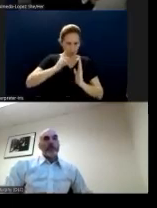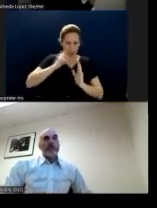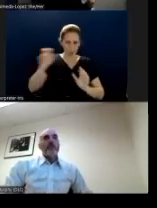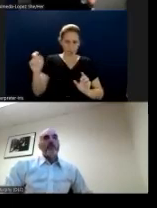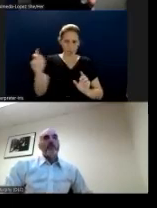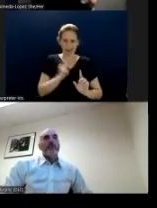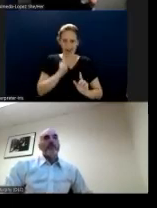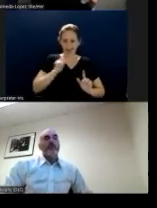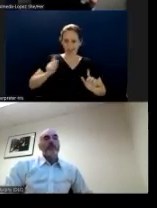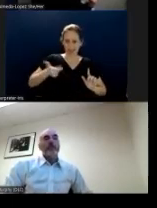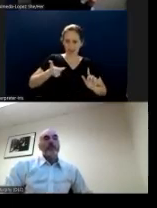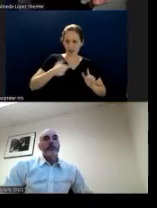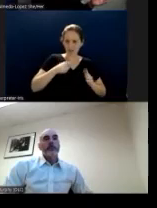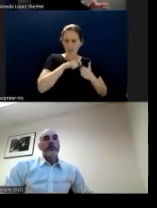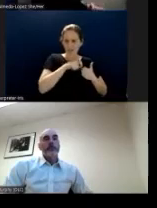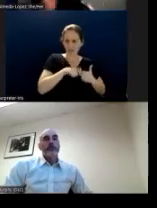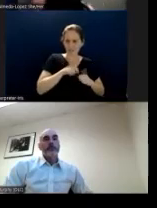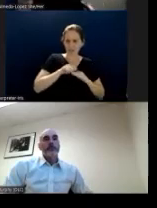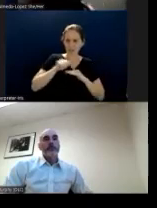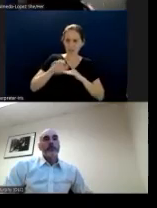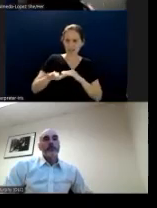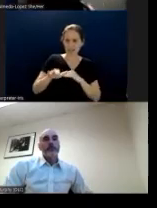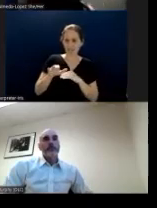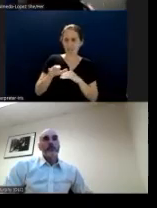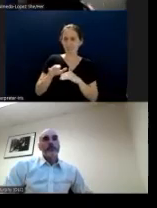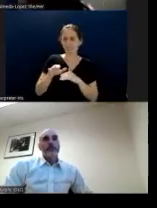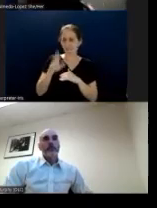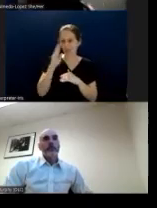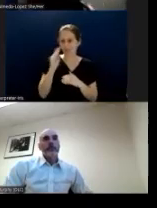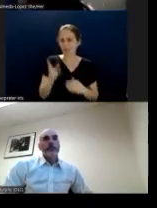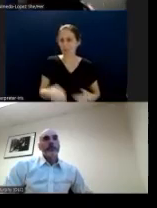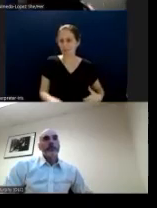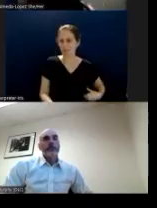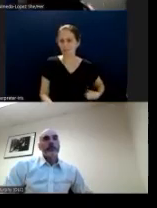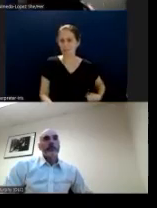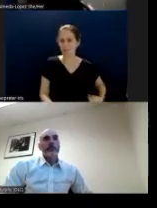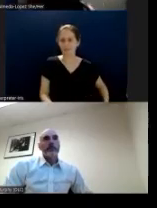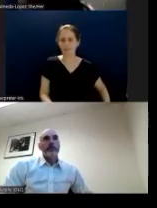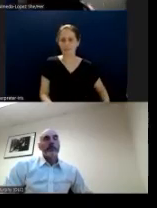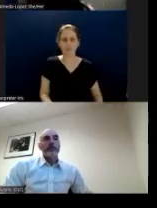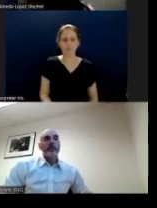it and send us a solid report.